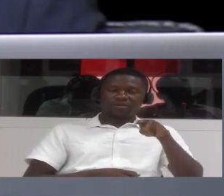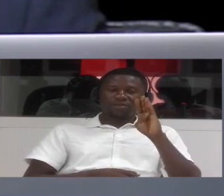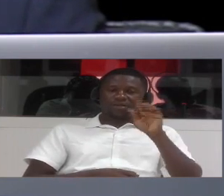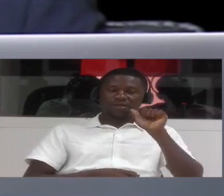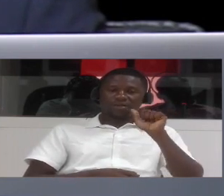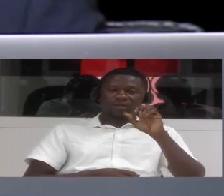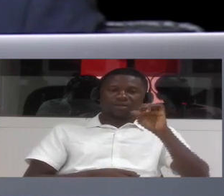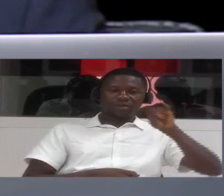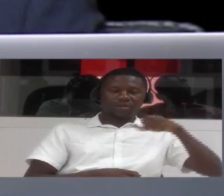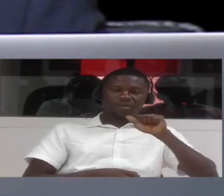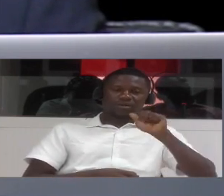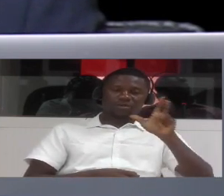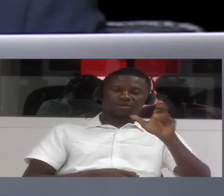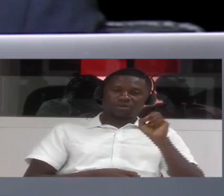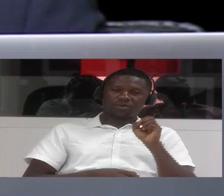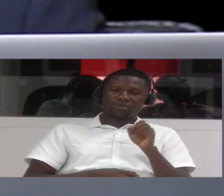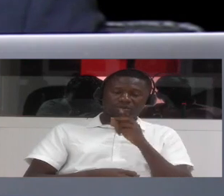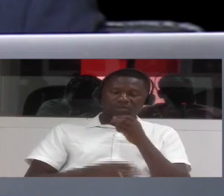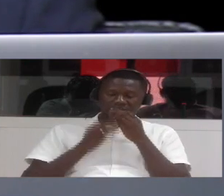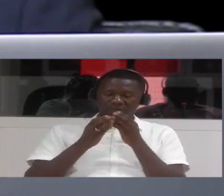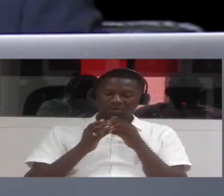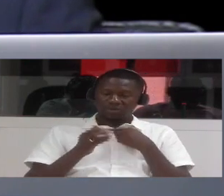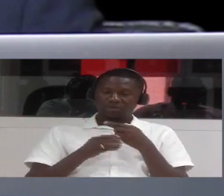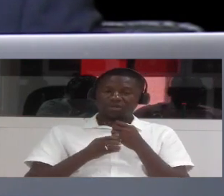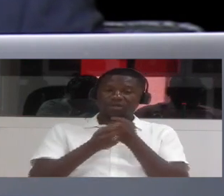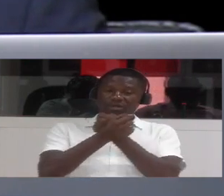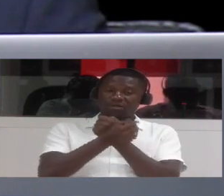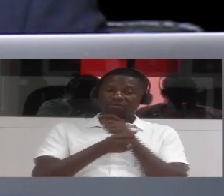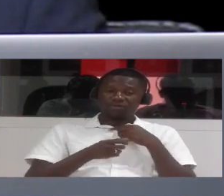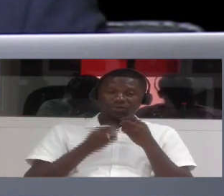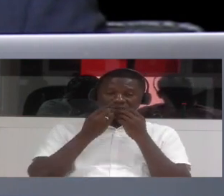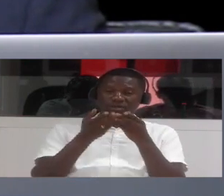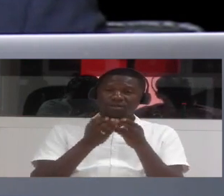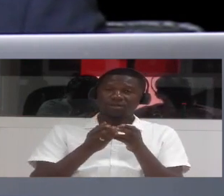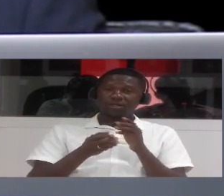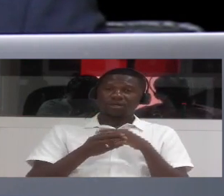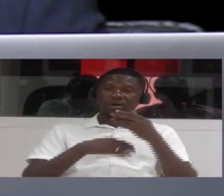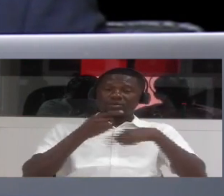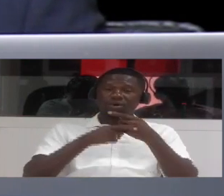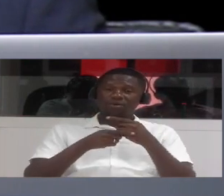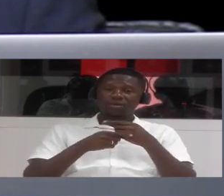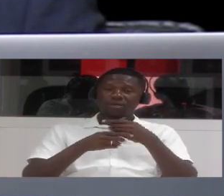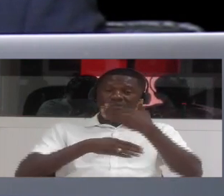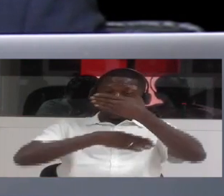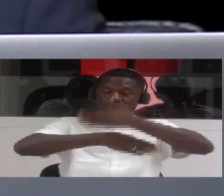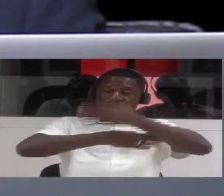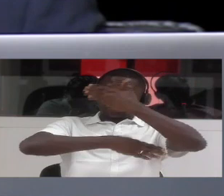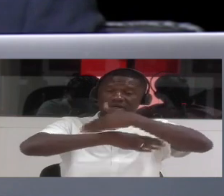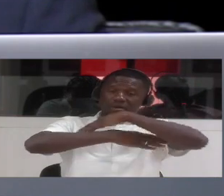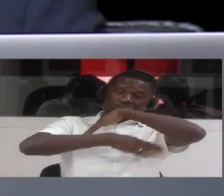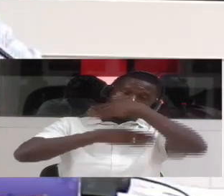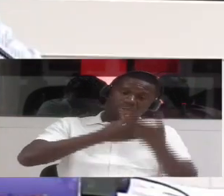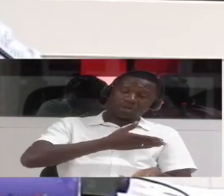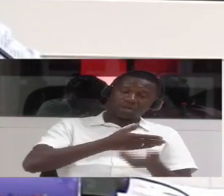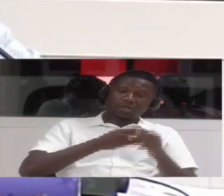for publishing an article about a wall that had collapsed at State House due to